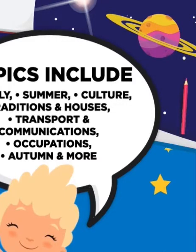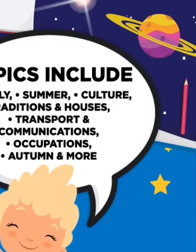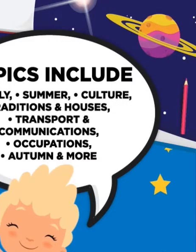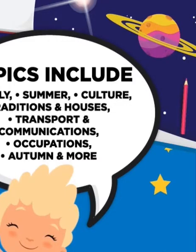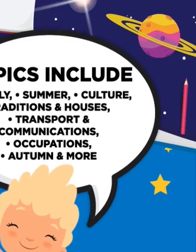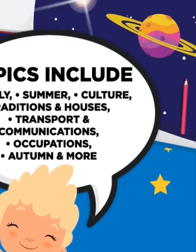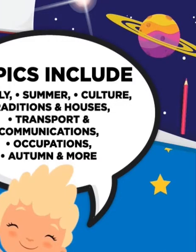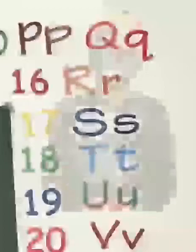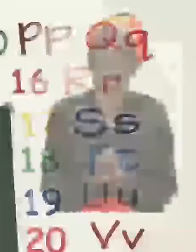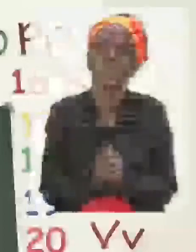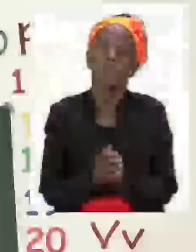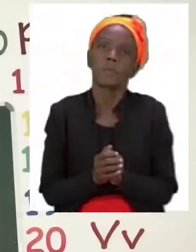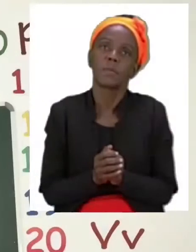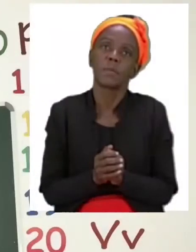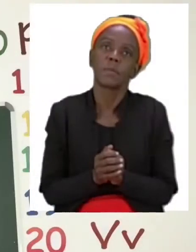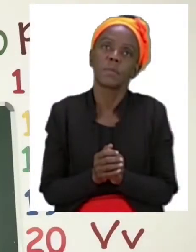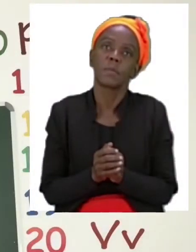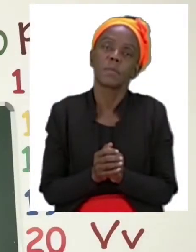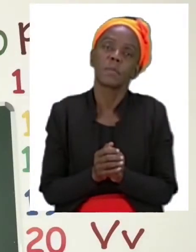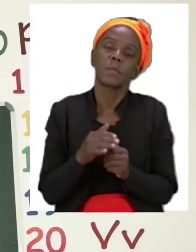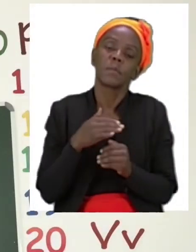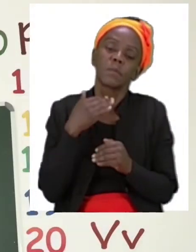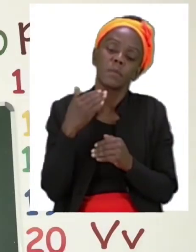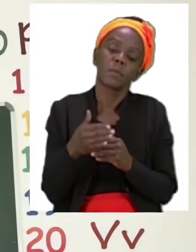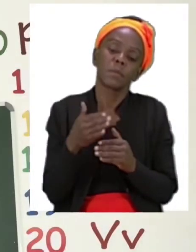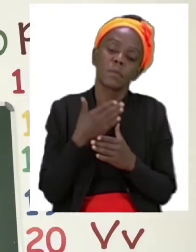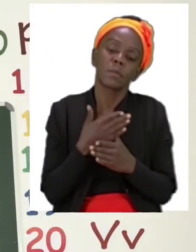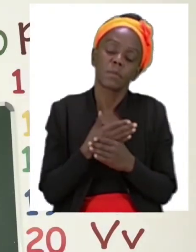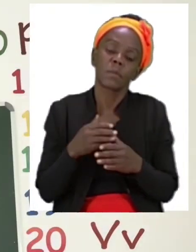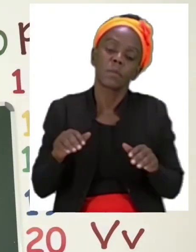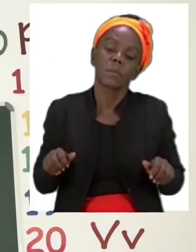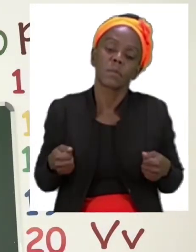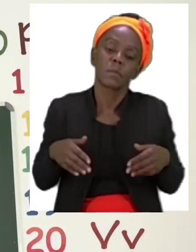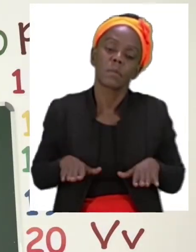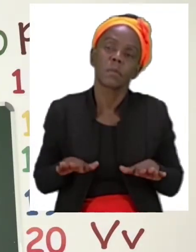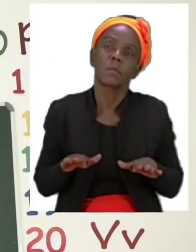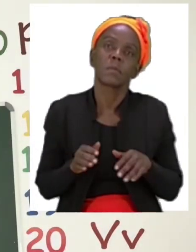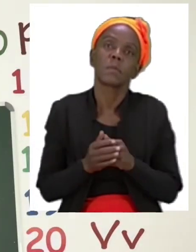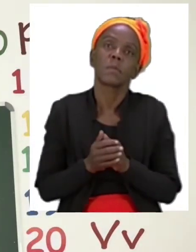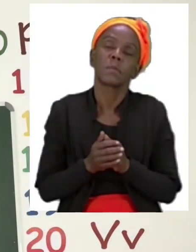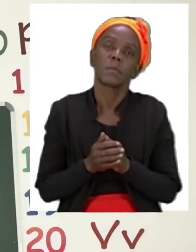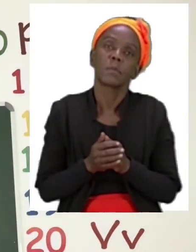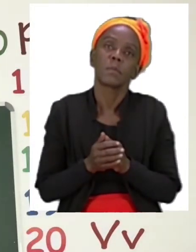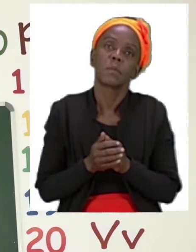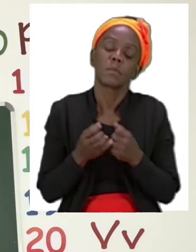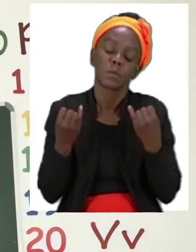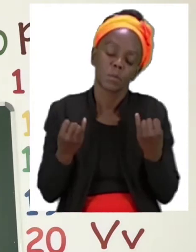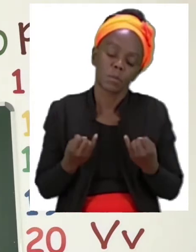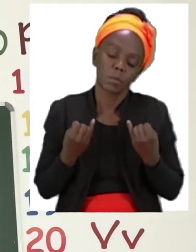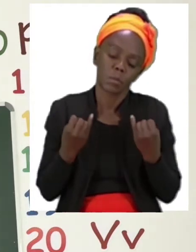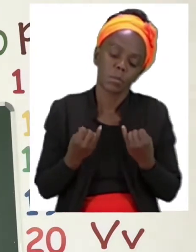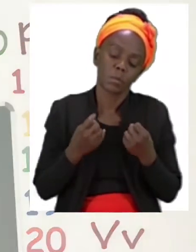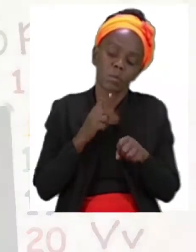the attention of pre-primary. For our next exercise, boys and girls, we are going to have a fun time on